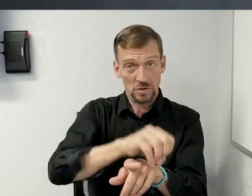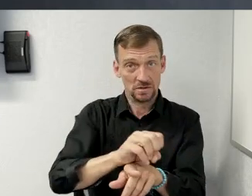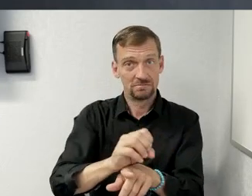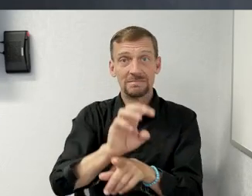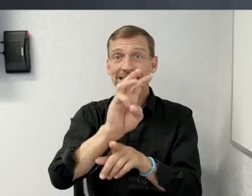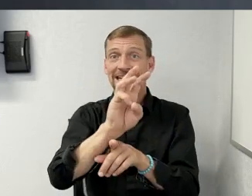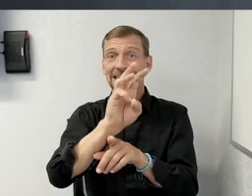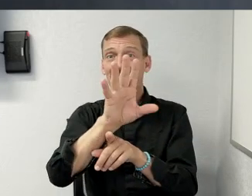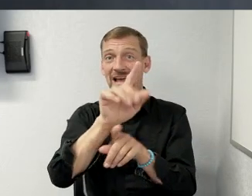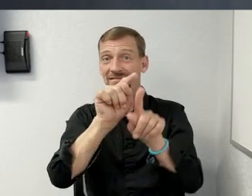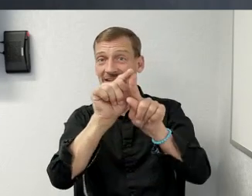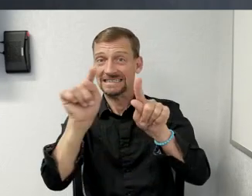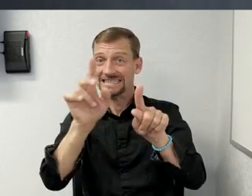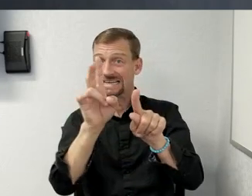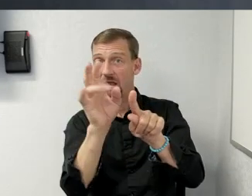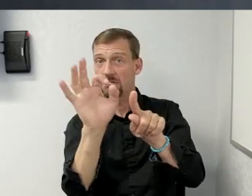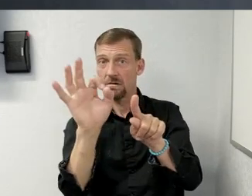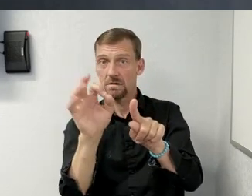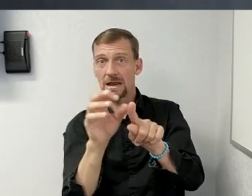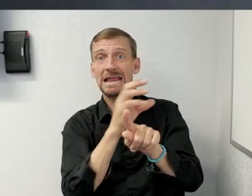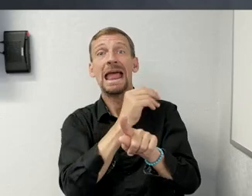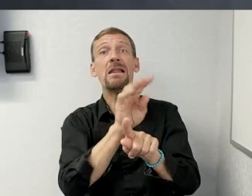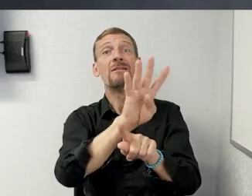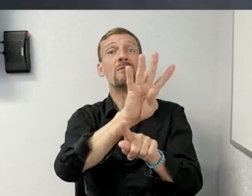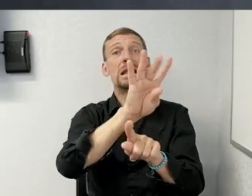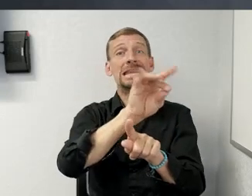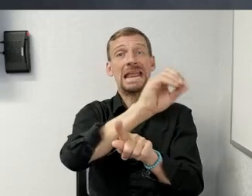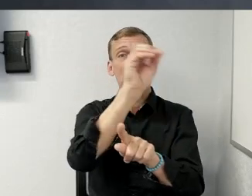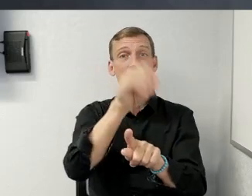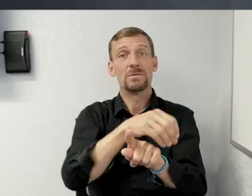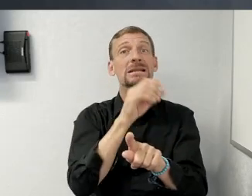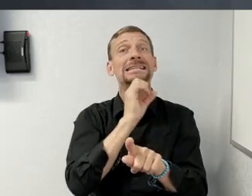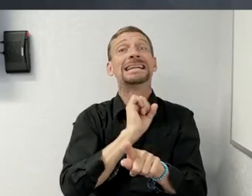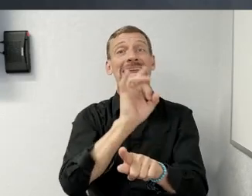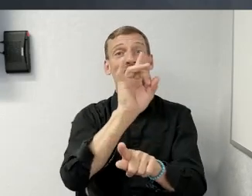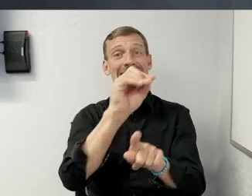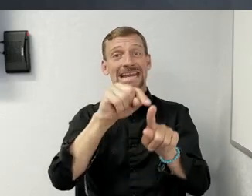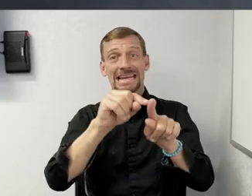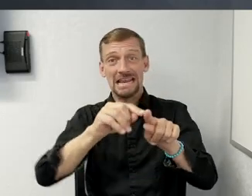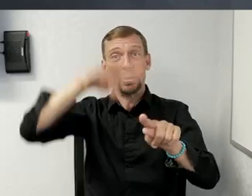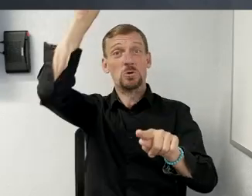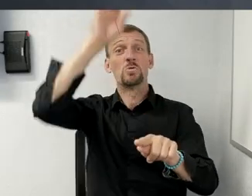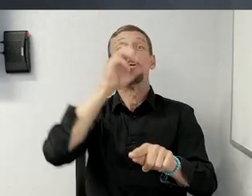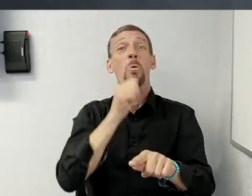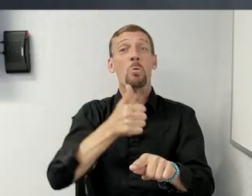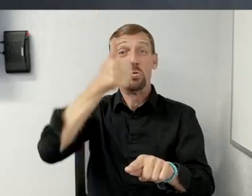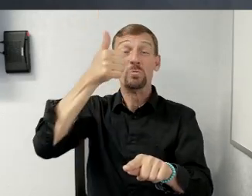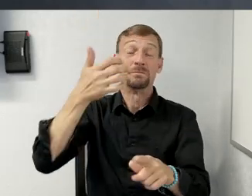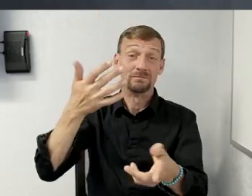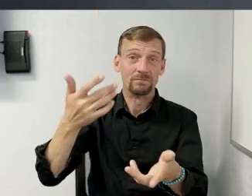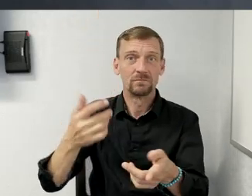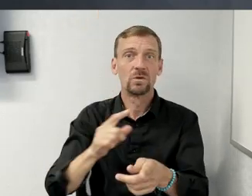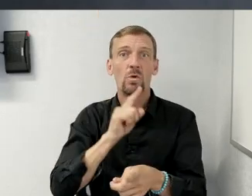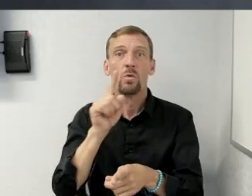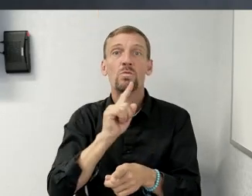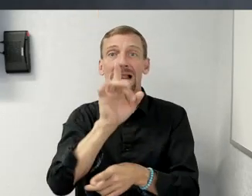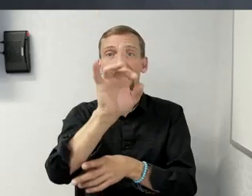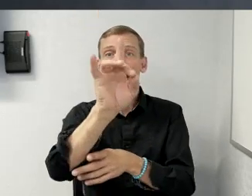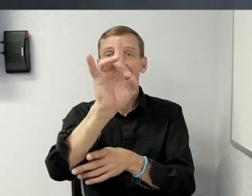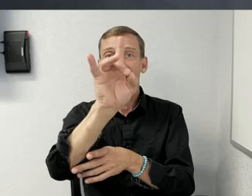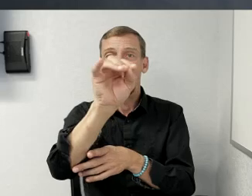were 65 to 79, and 48% were 80 or older. So